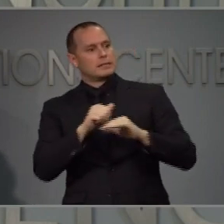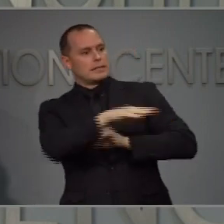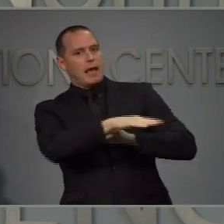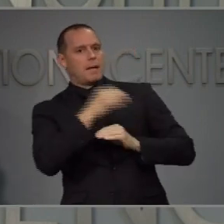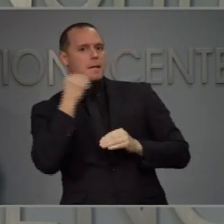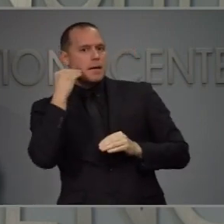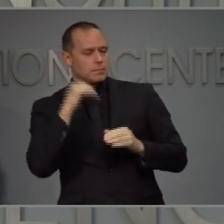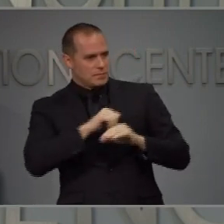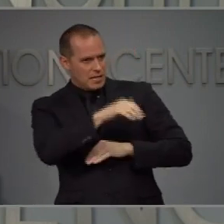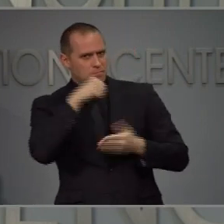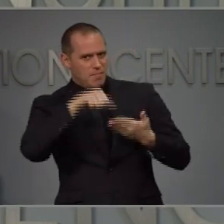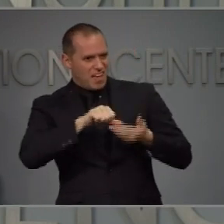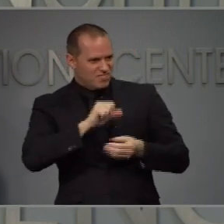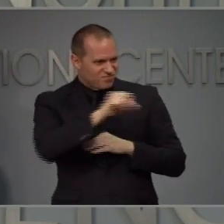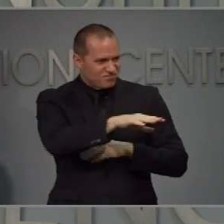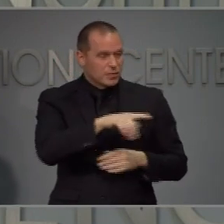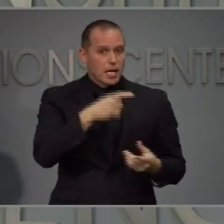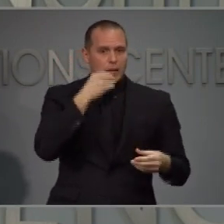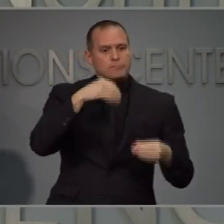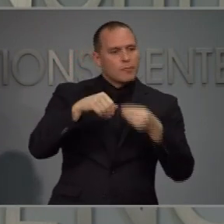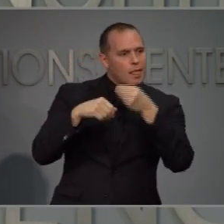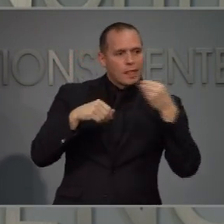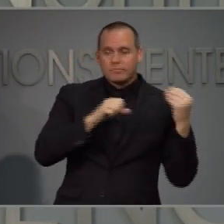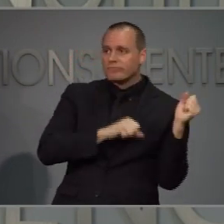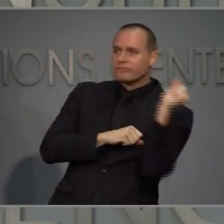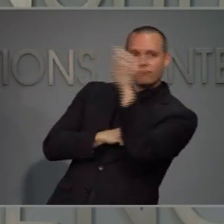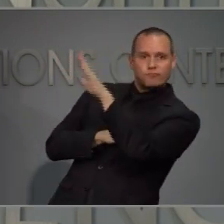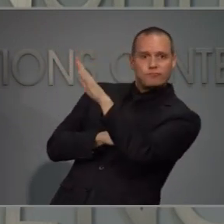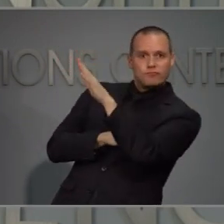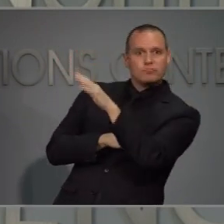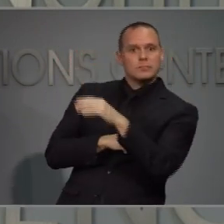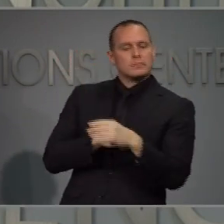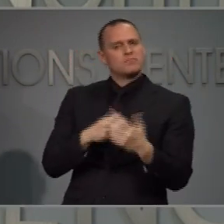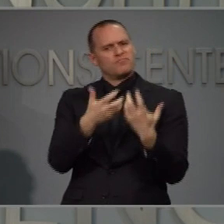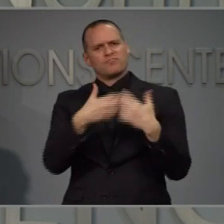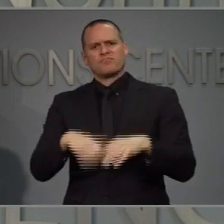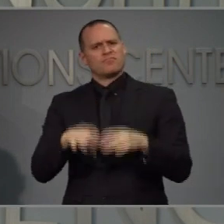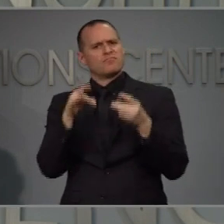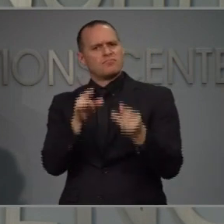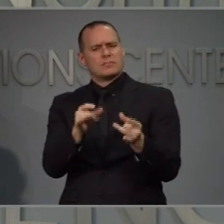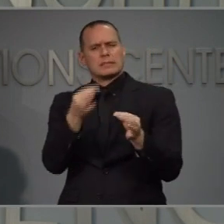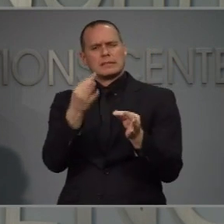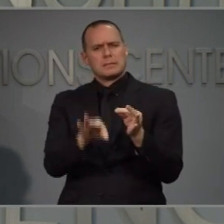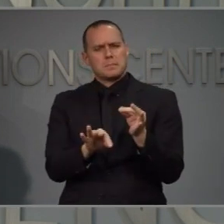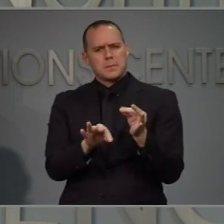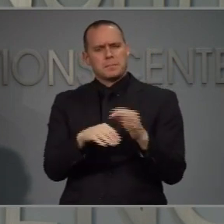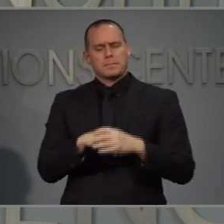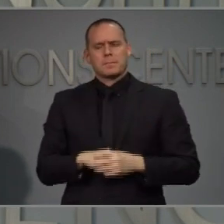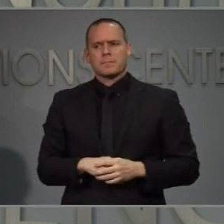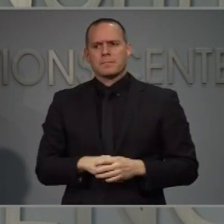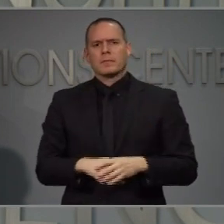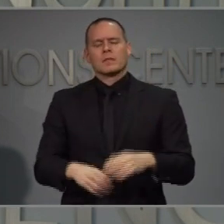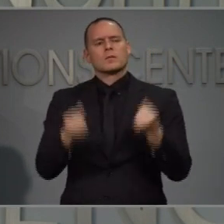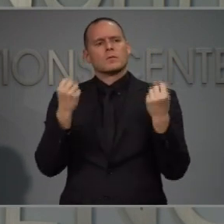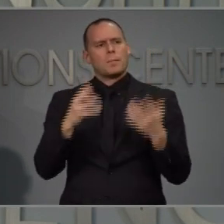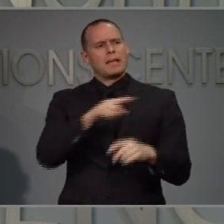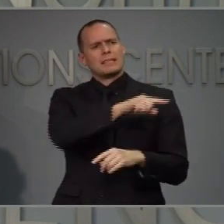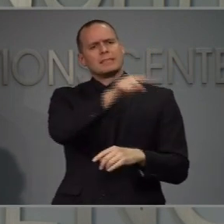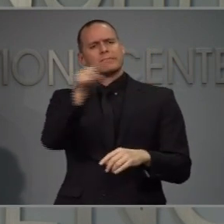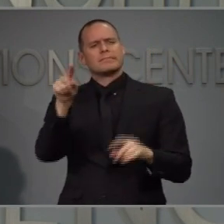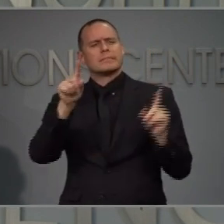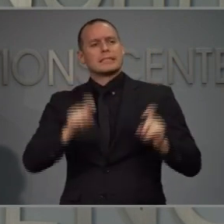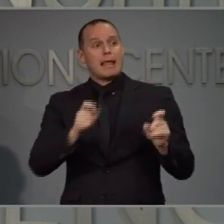done. But there is concern because there's so many tests out there that we may not be getting some good